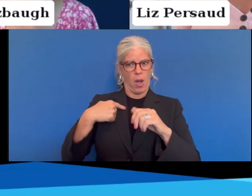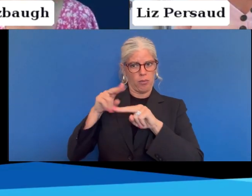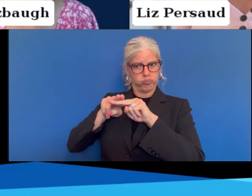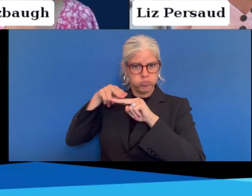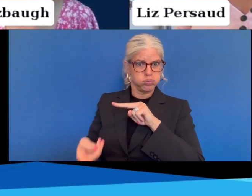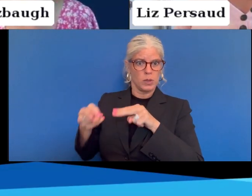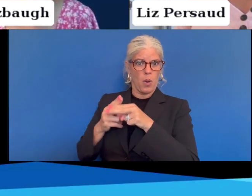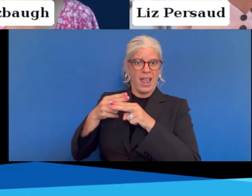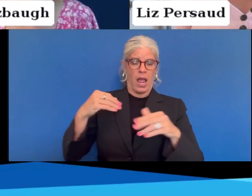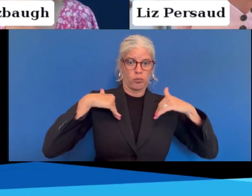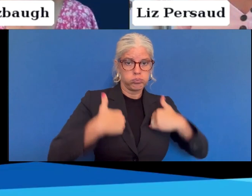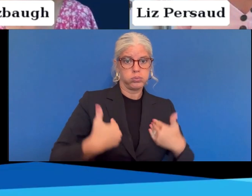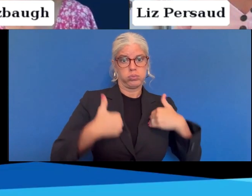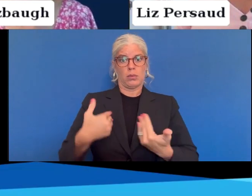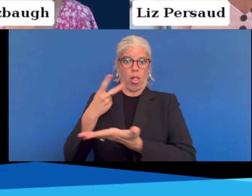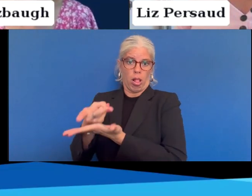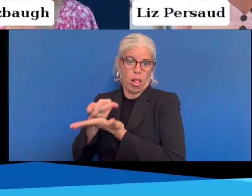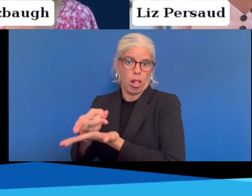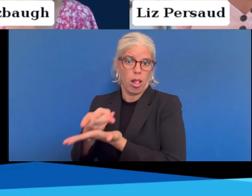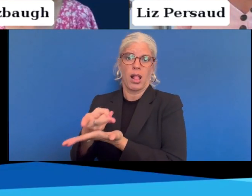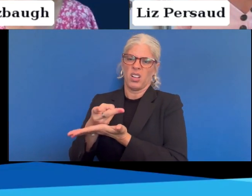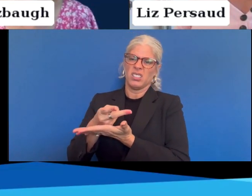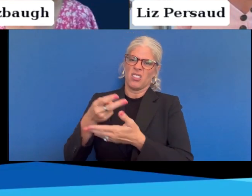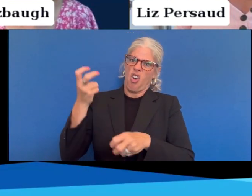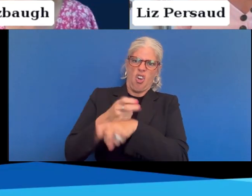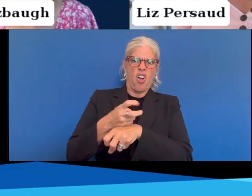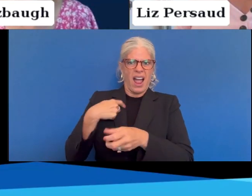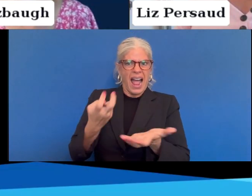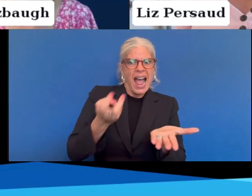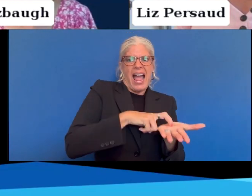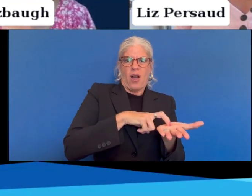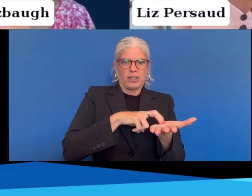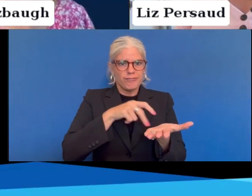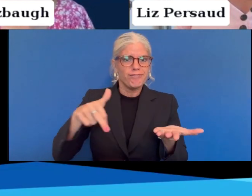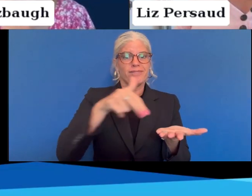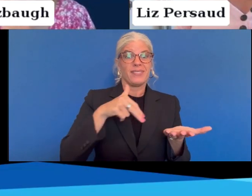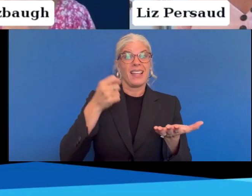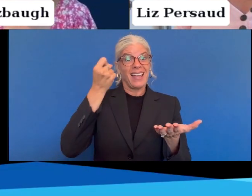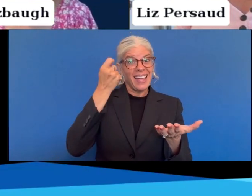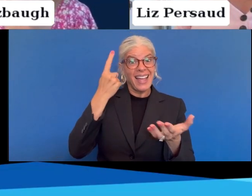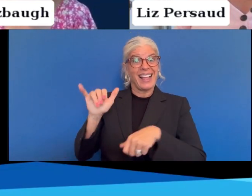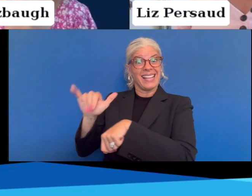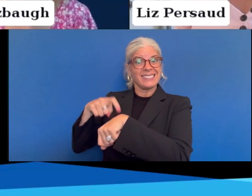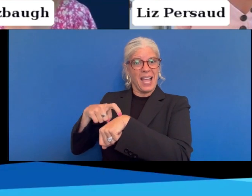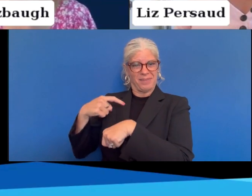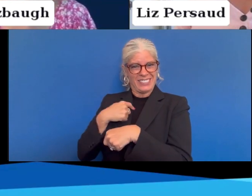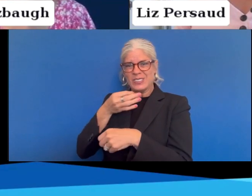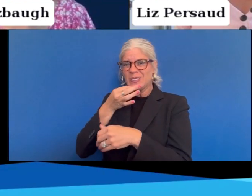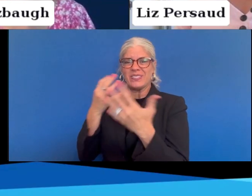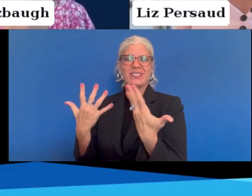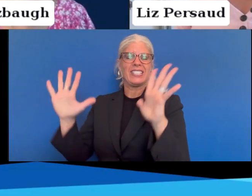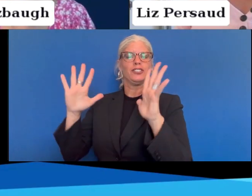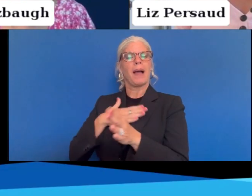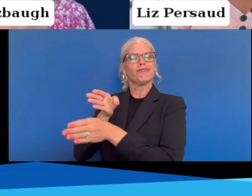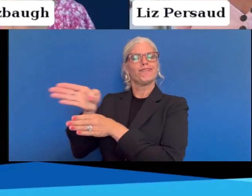was very painful how quickly I lost the weight, and just the fatigue, and just being in bed all the time. It was very